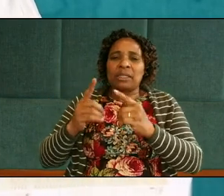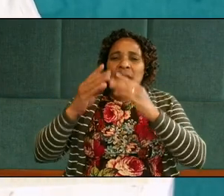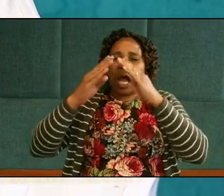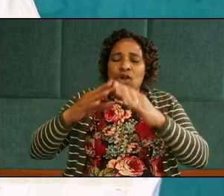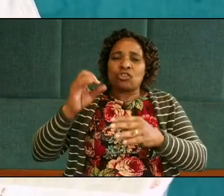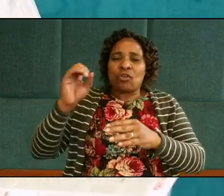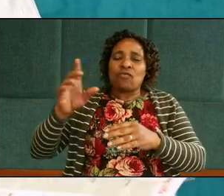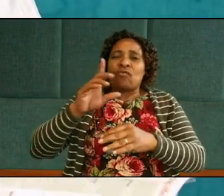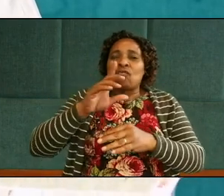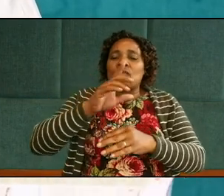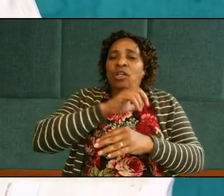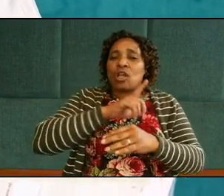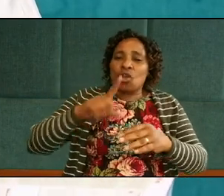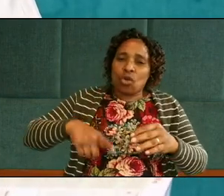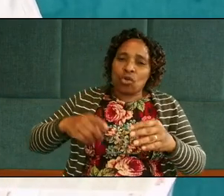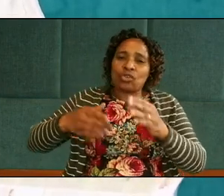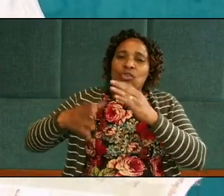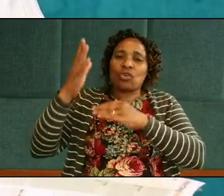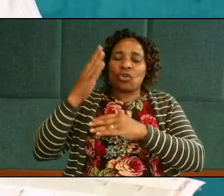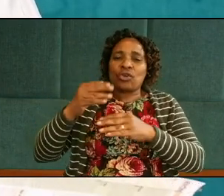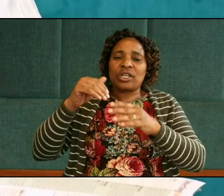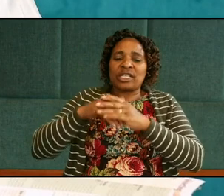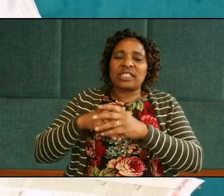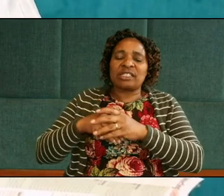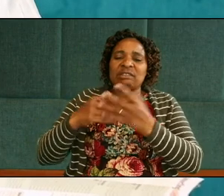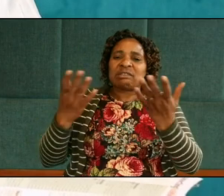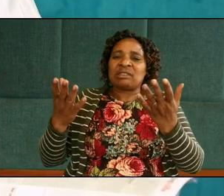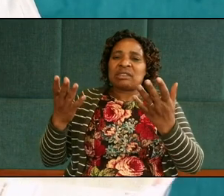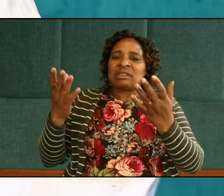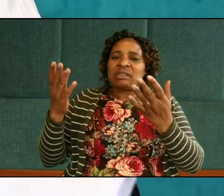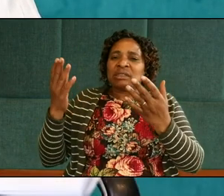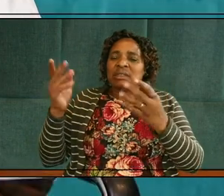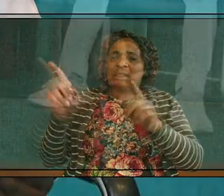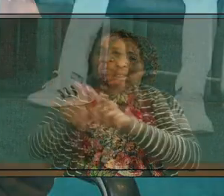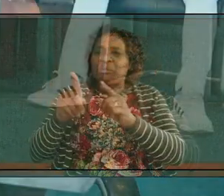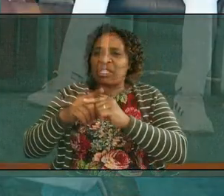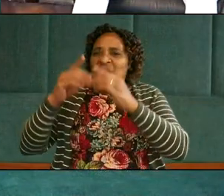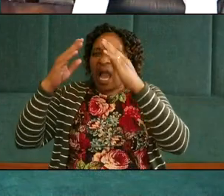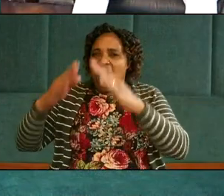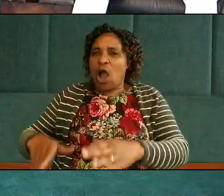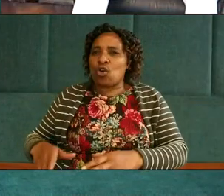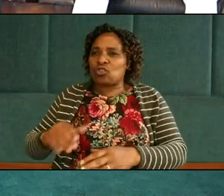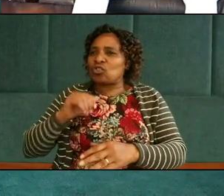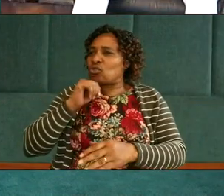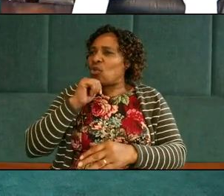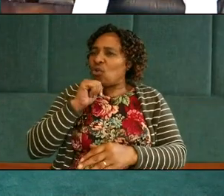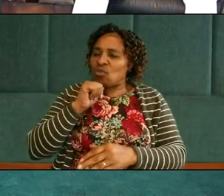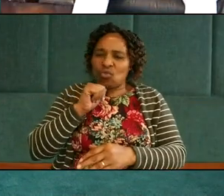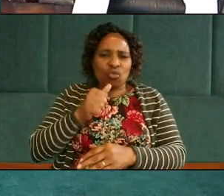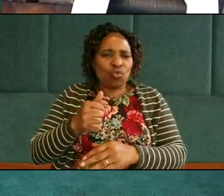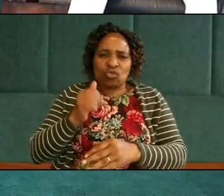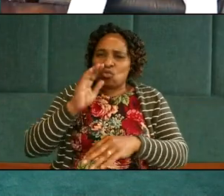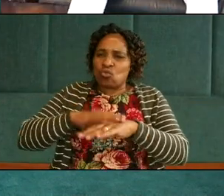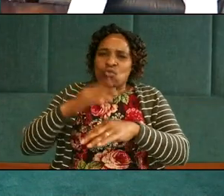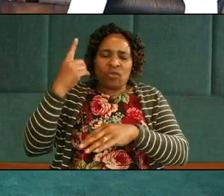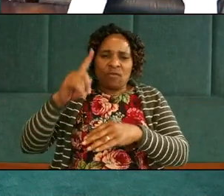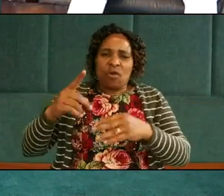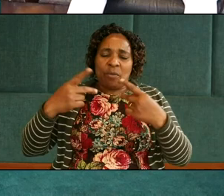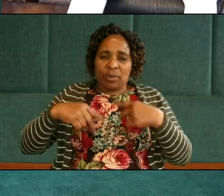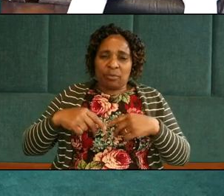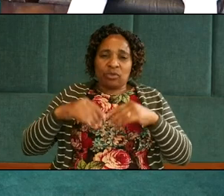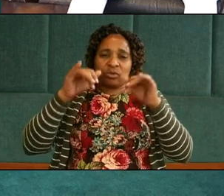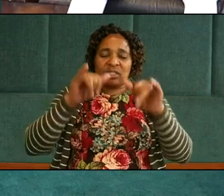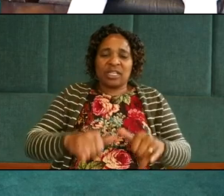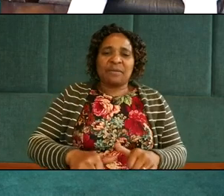basically like a pigsty. Yeah. No, true. Just as you're saying that, I was reminded of the